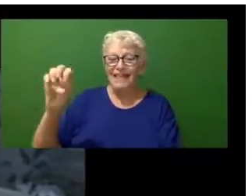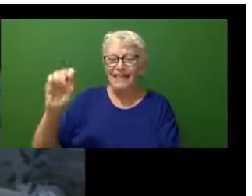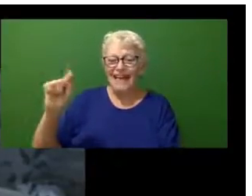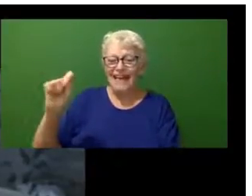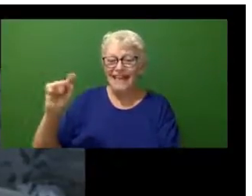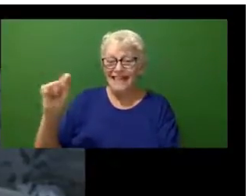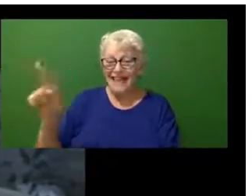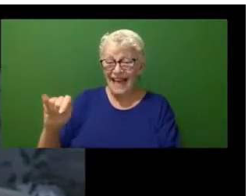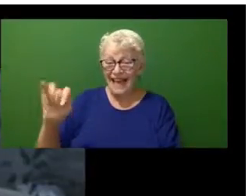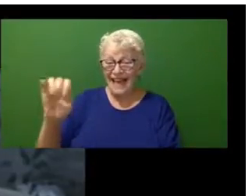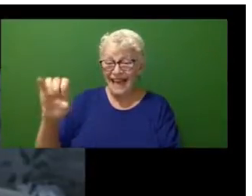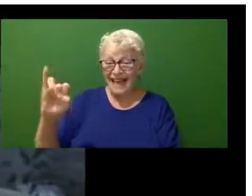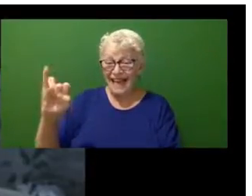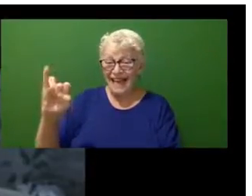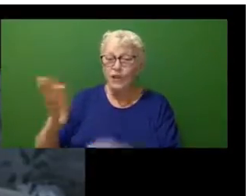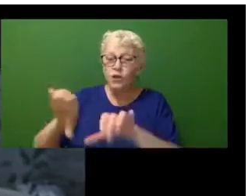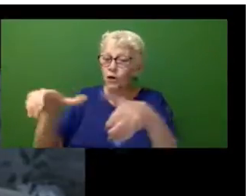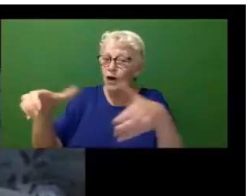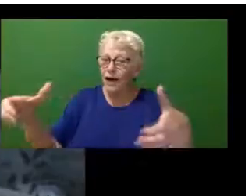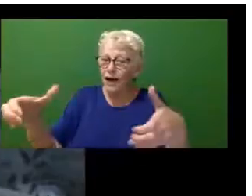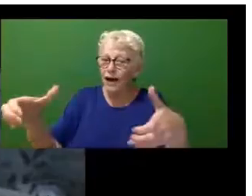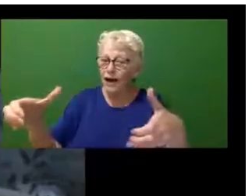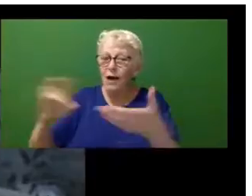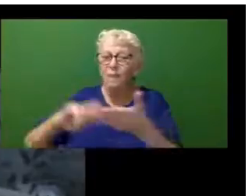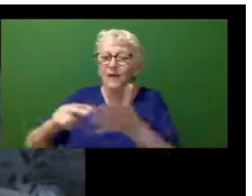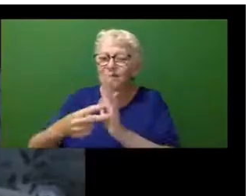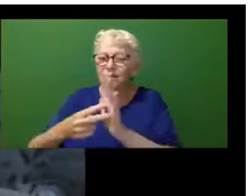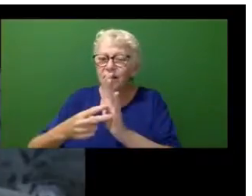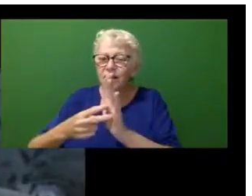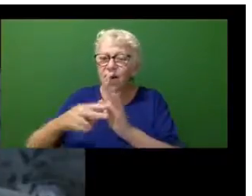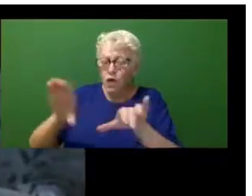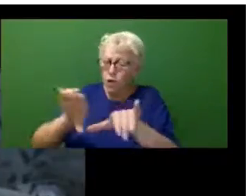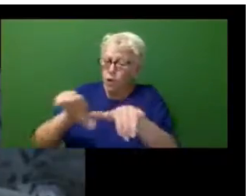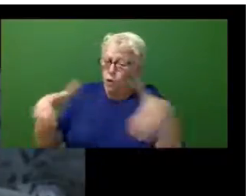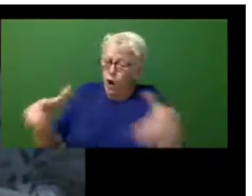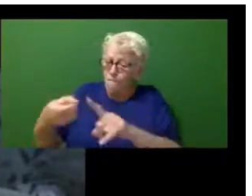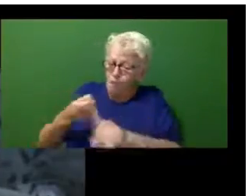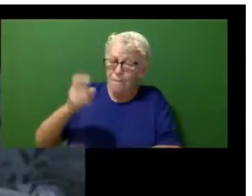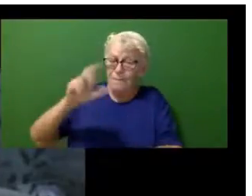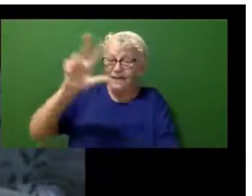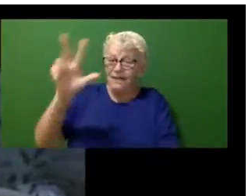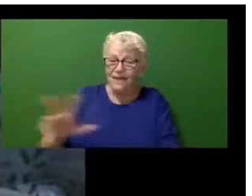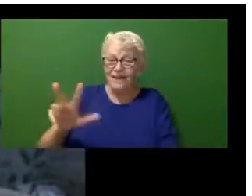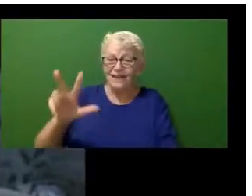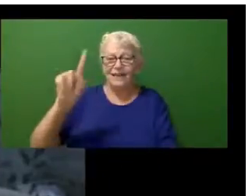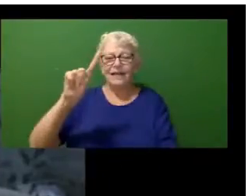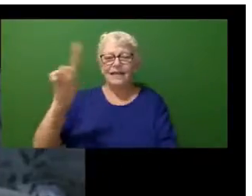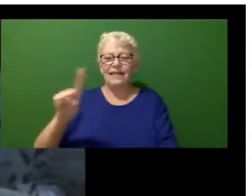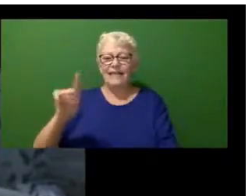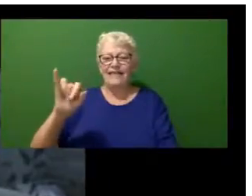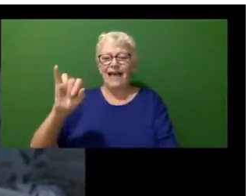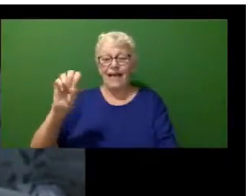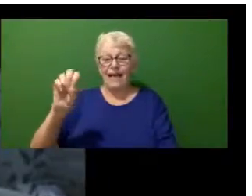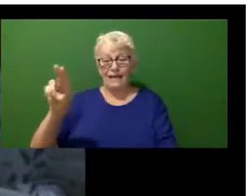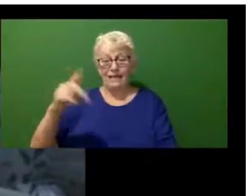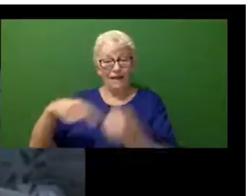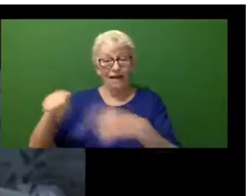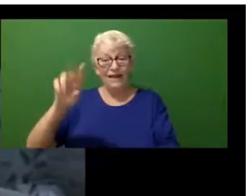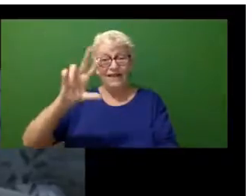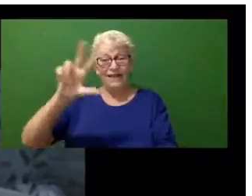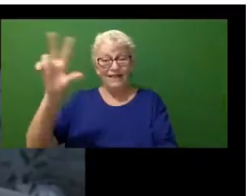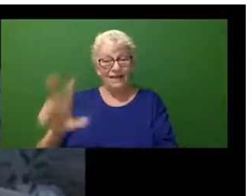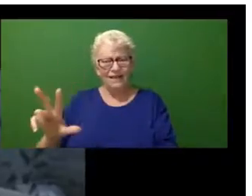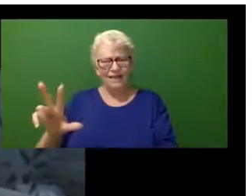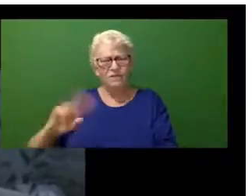literal translation of this is that Torah emerges from Zion, Mitzion. And I love thinking